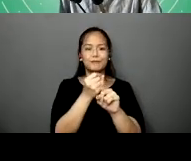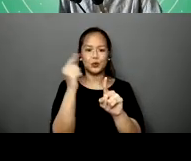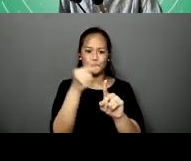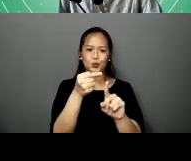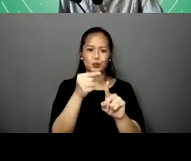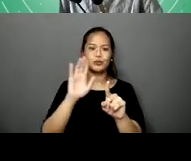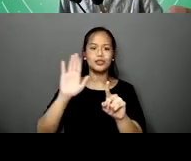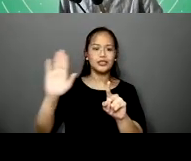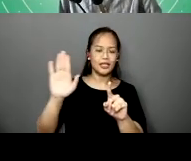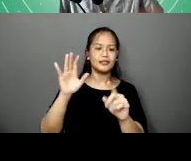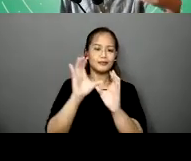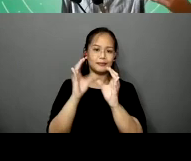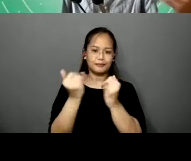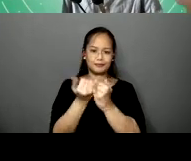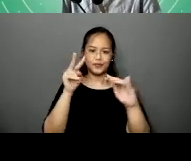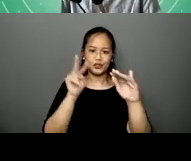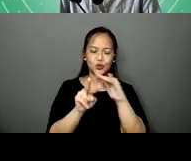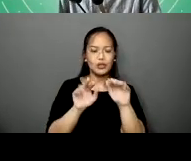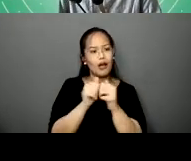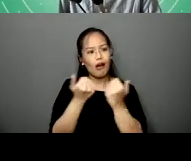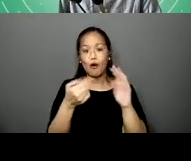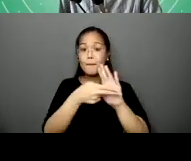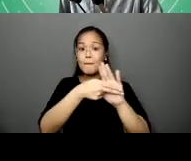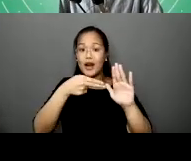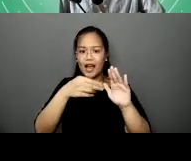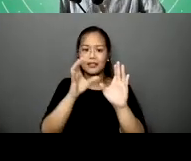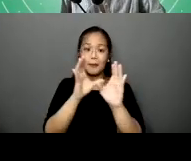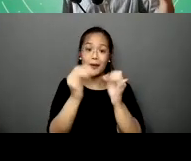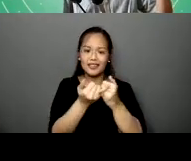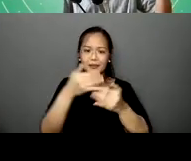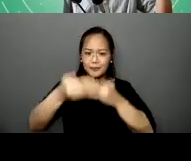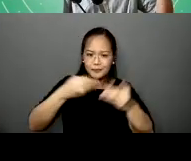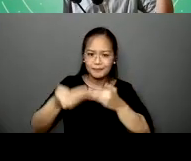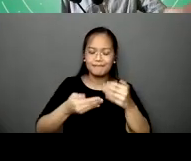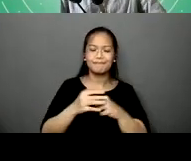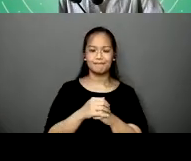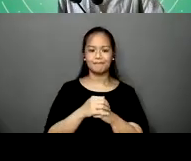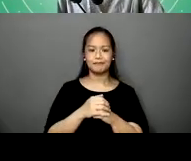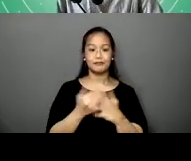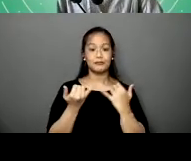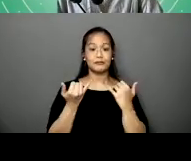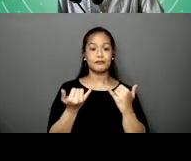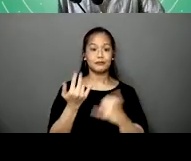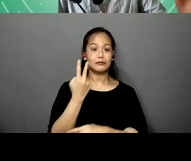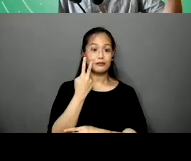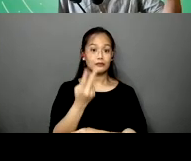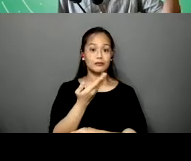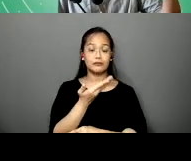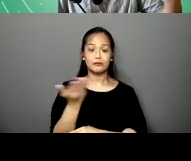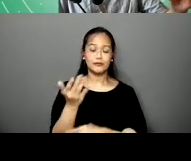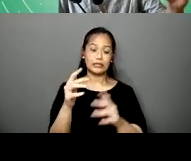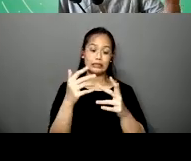company's vision, as part of how their brand operates. Now, when we look at these three, we can